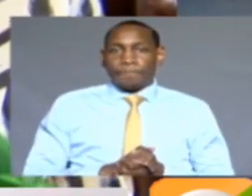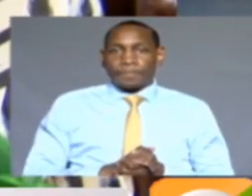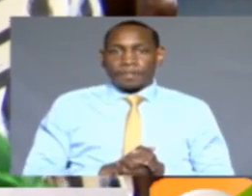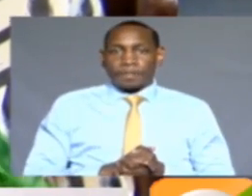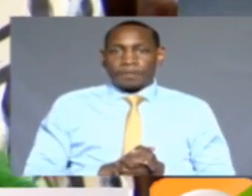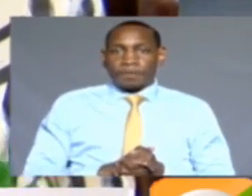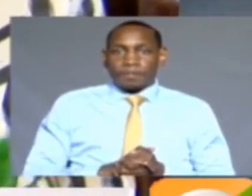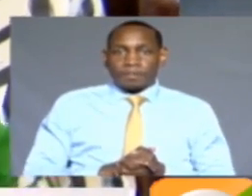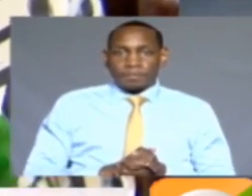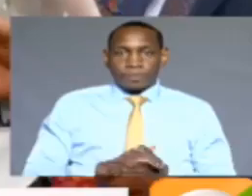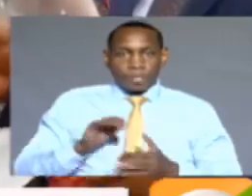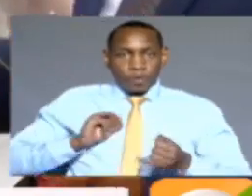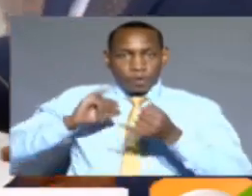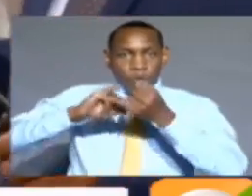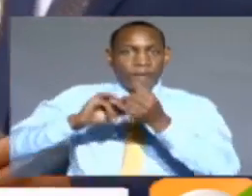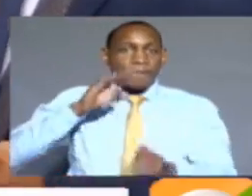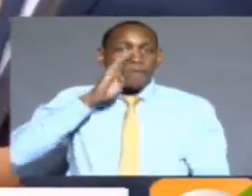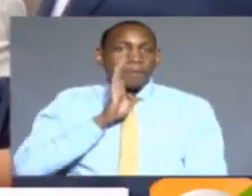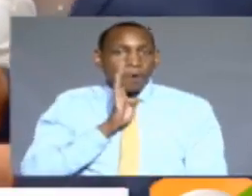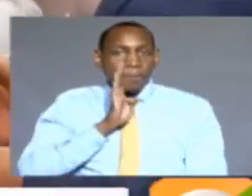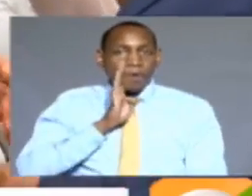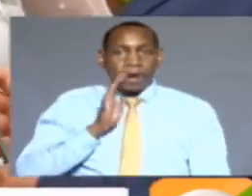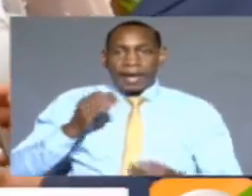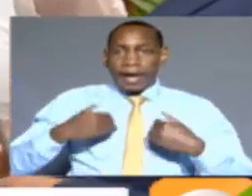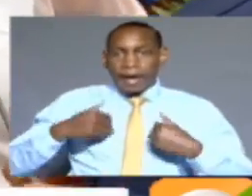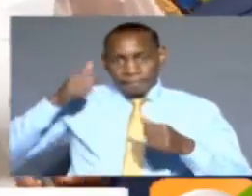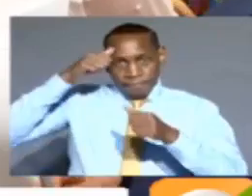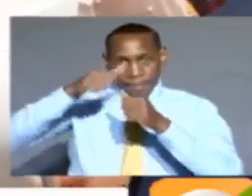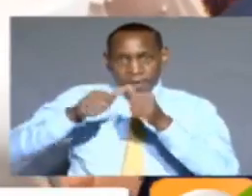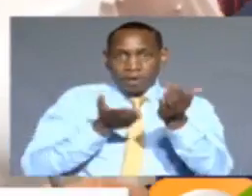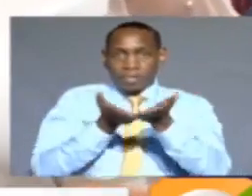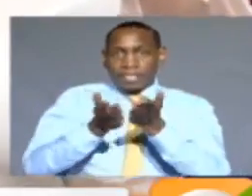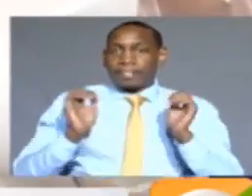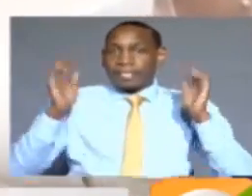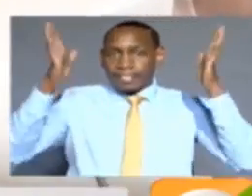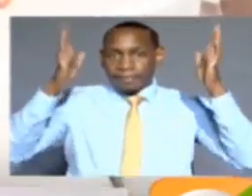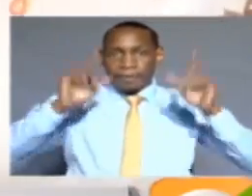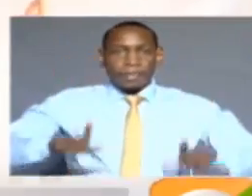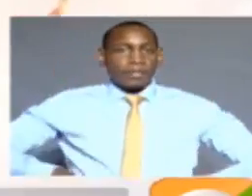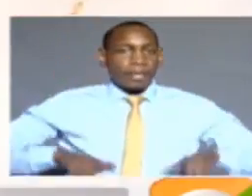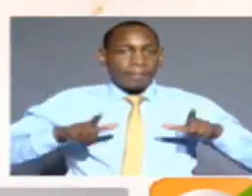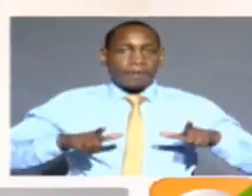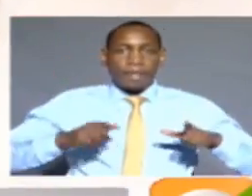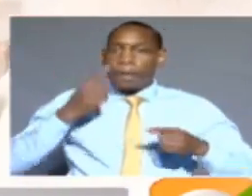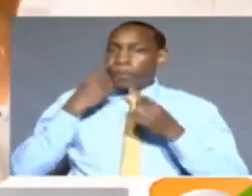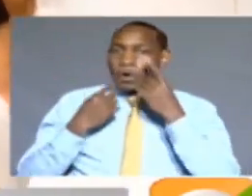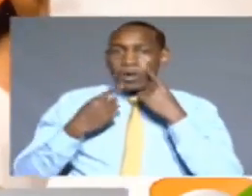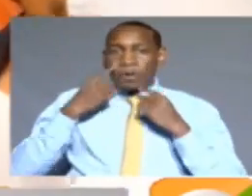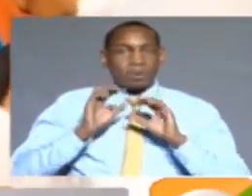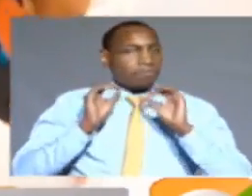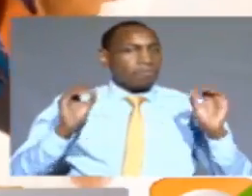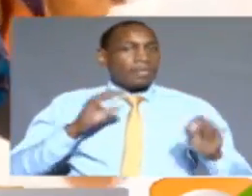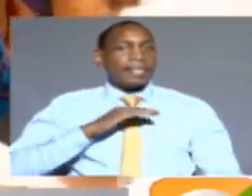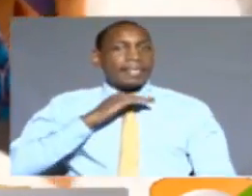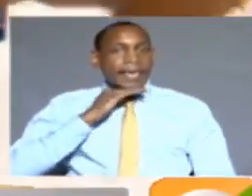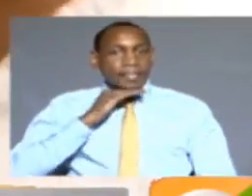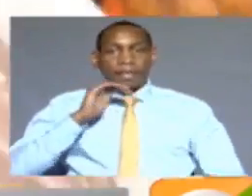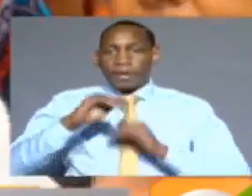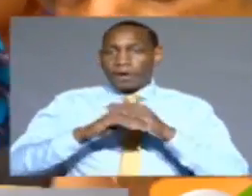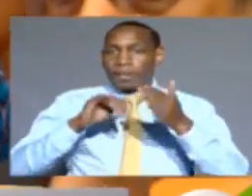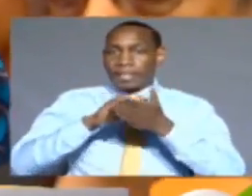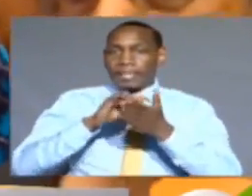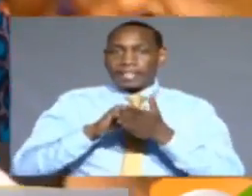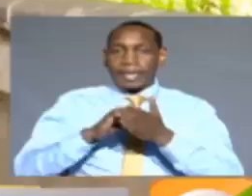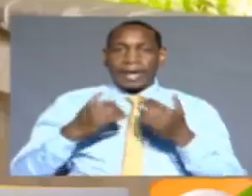Following a wish from his wife, Wamboi Kamuri, to have the memorial service as celebration of life and not a mourning of his death, all that came